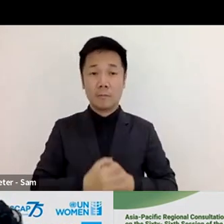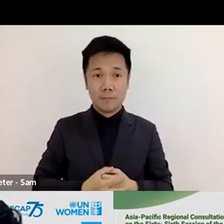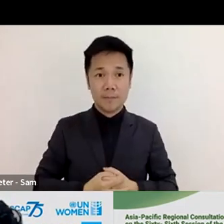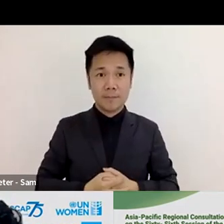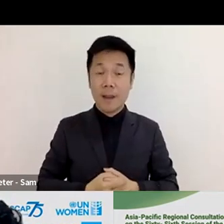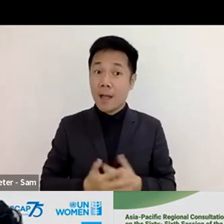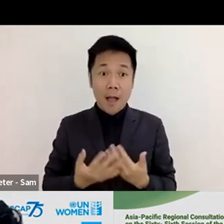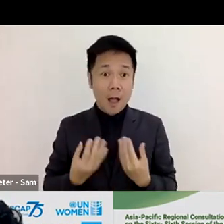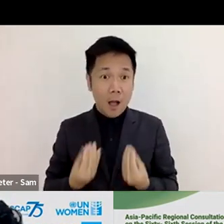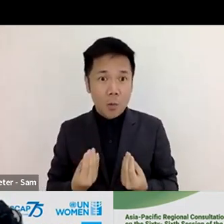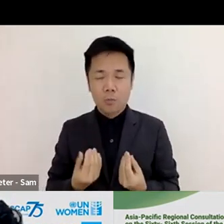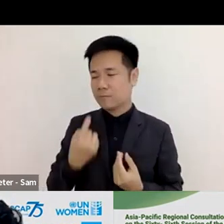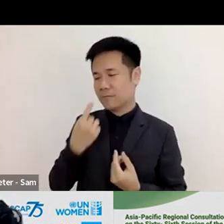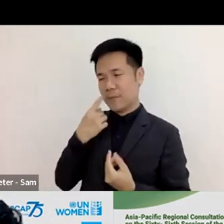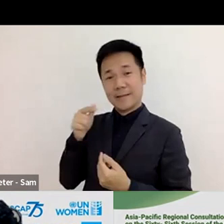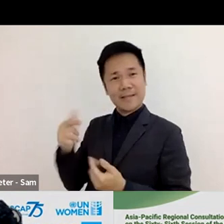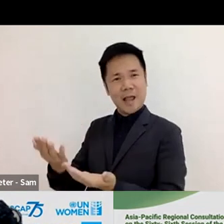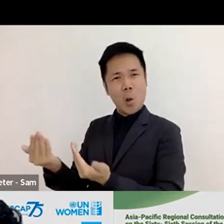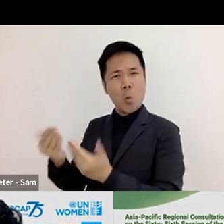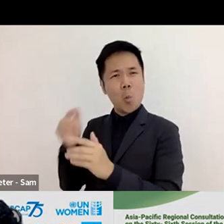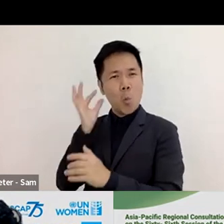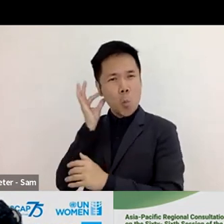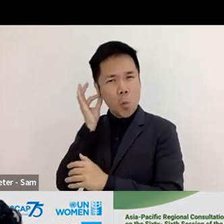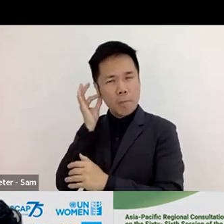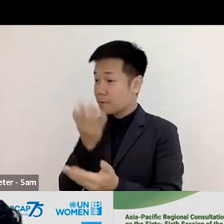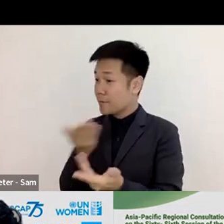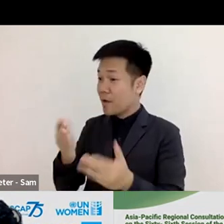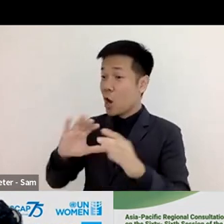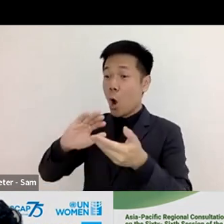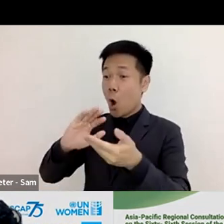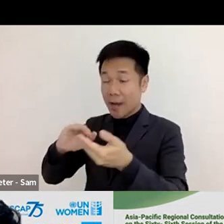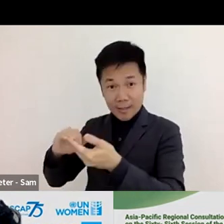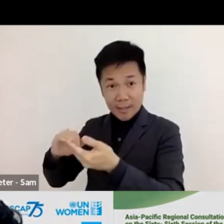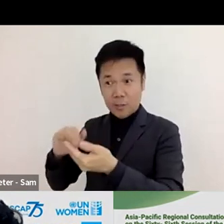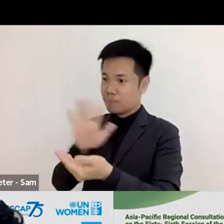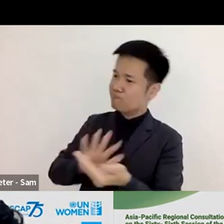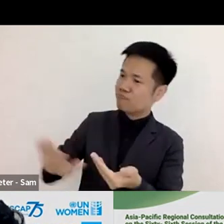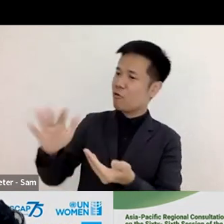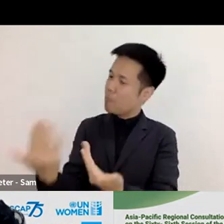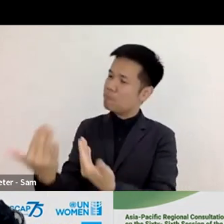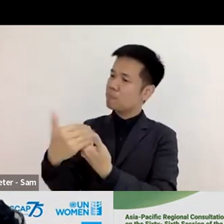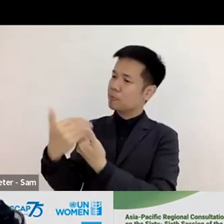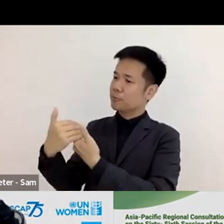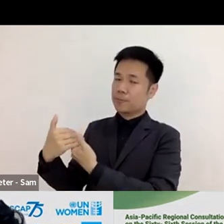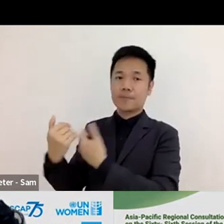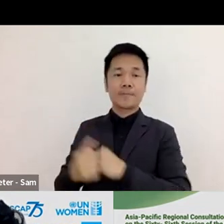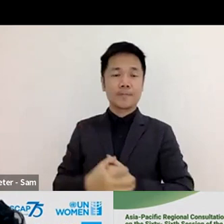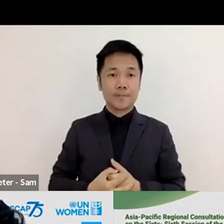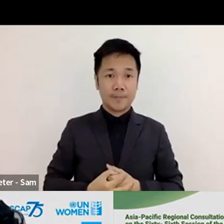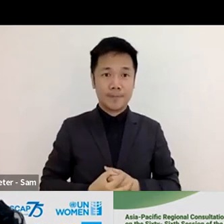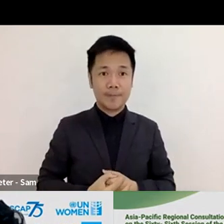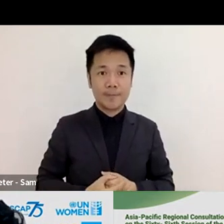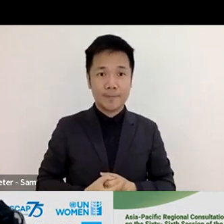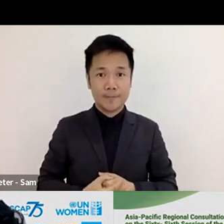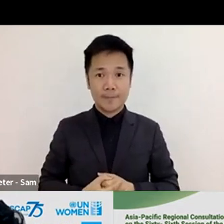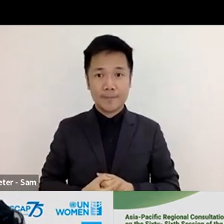the women and who should support women and the women organization in this area. We have